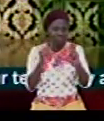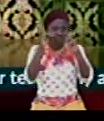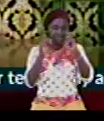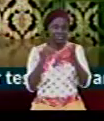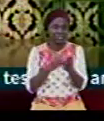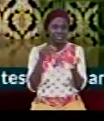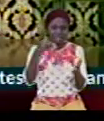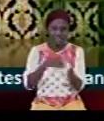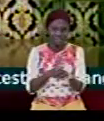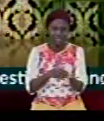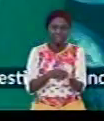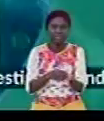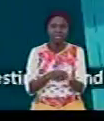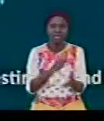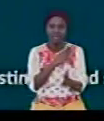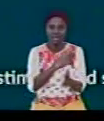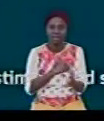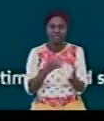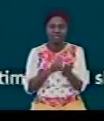normal.